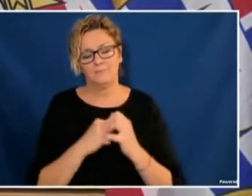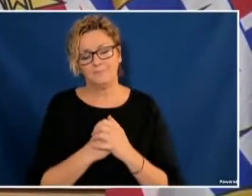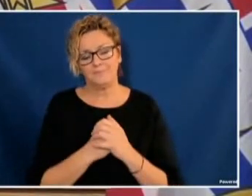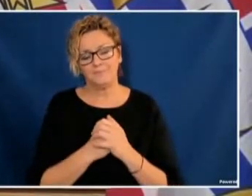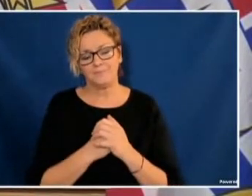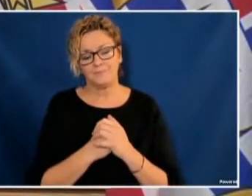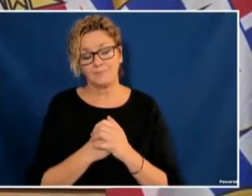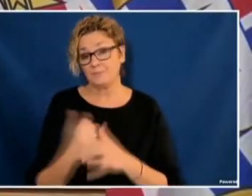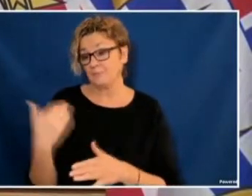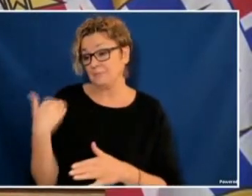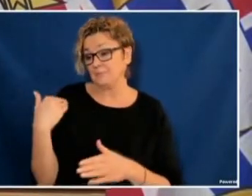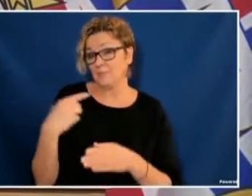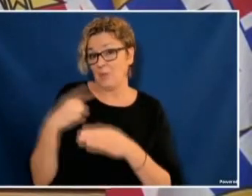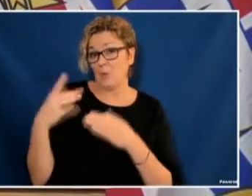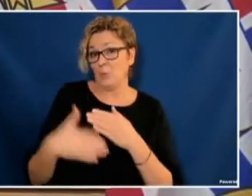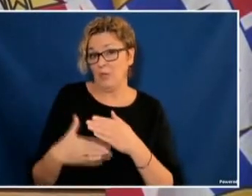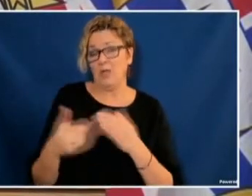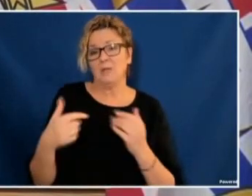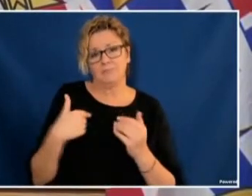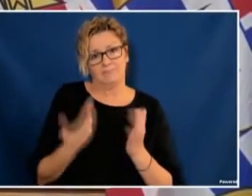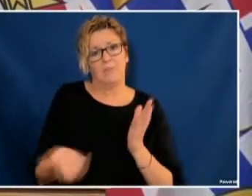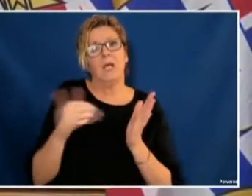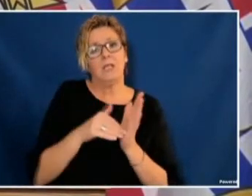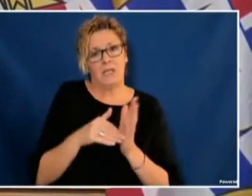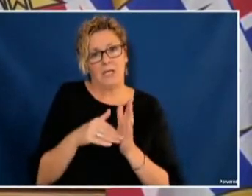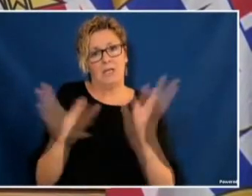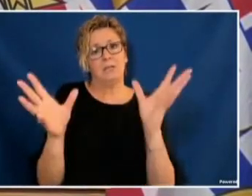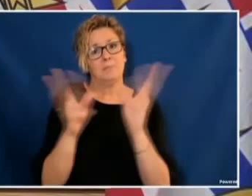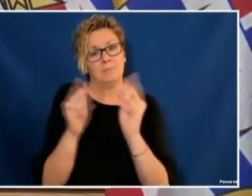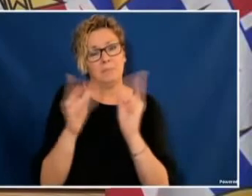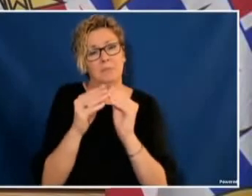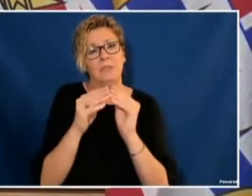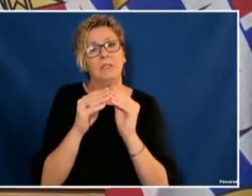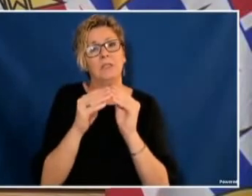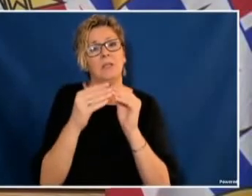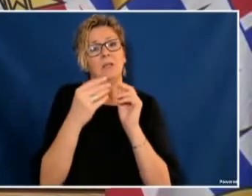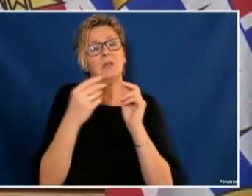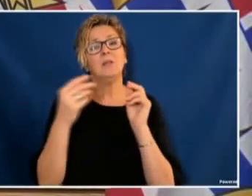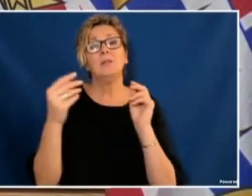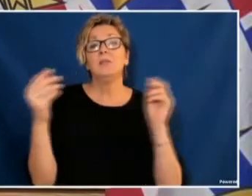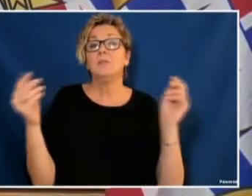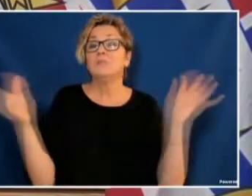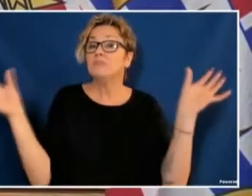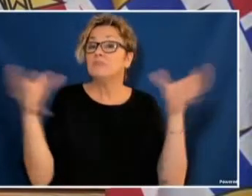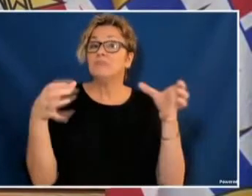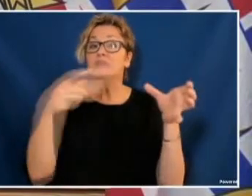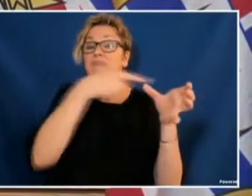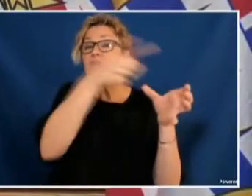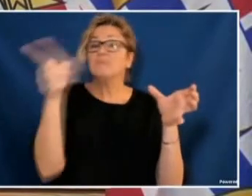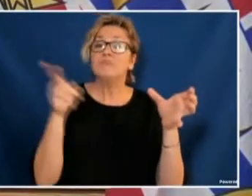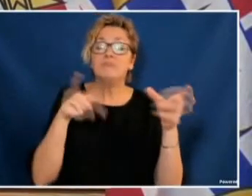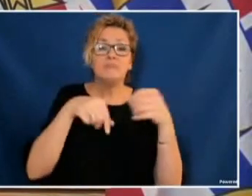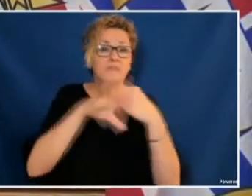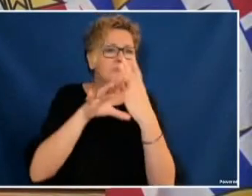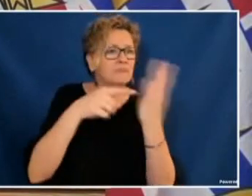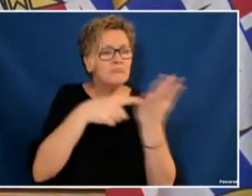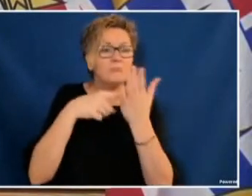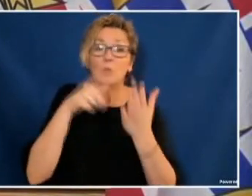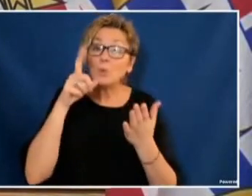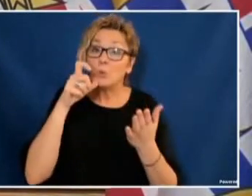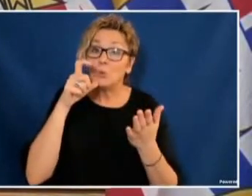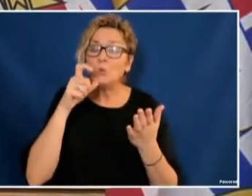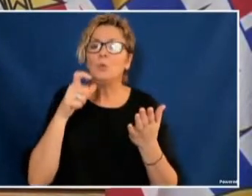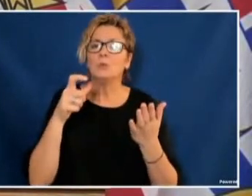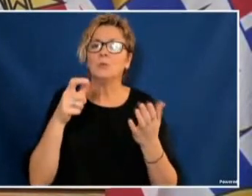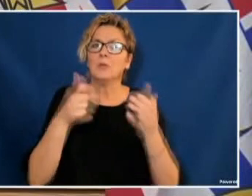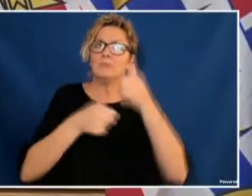more than the sum of what is good for individuals. It means having a regard for all citizens and seeking